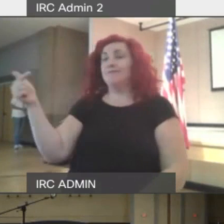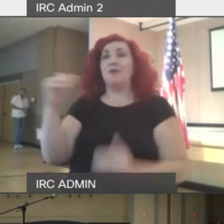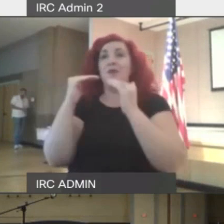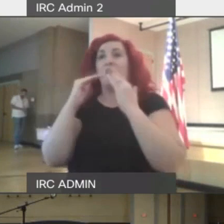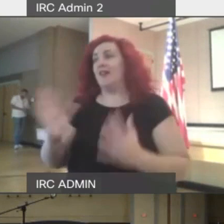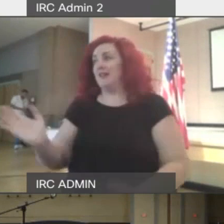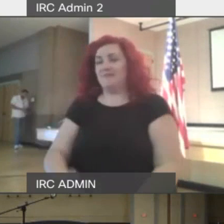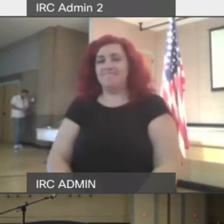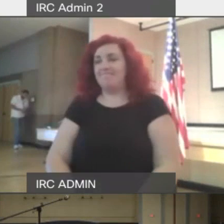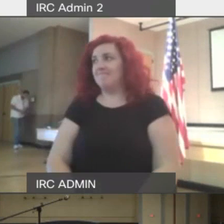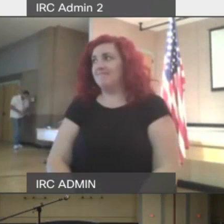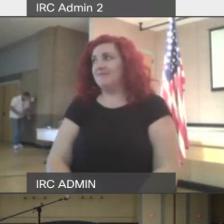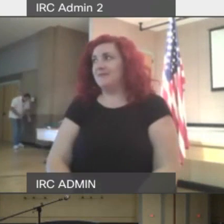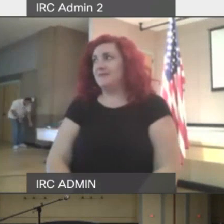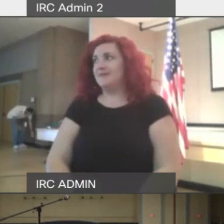my colleague.